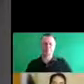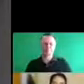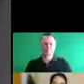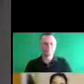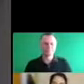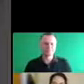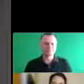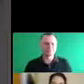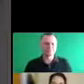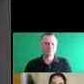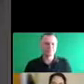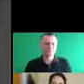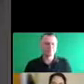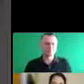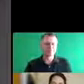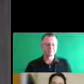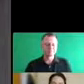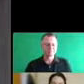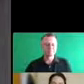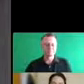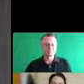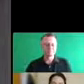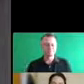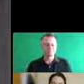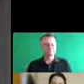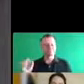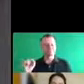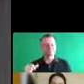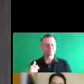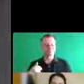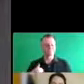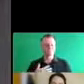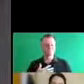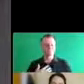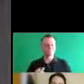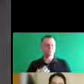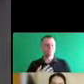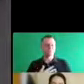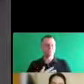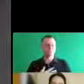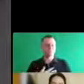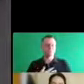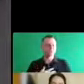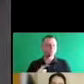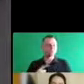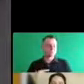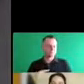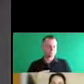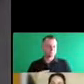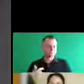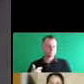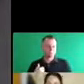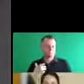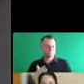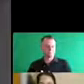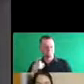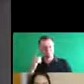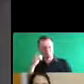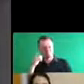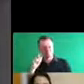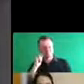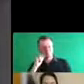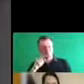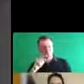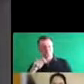It caught me. It definitely surprised me because I never intended them to be in any kind of